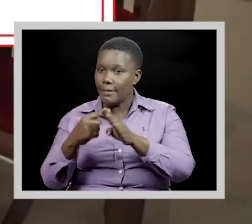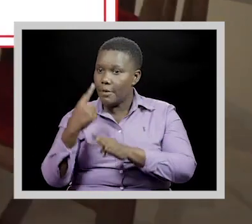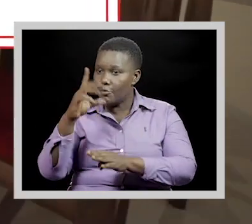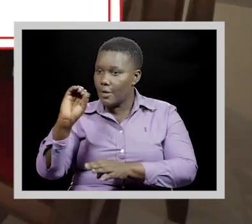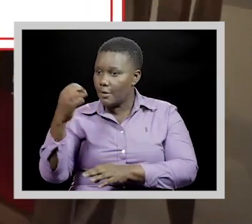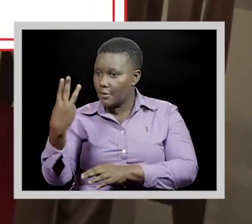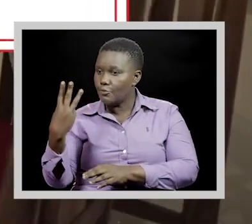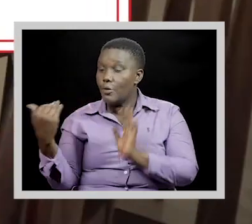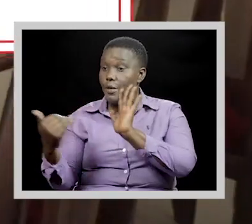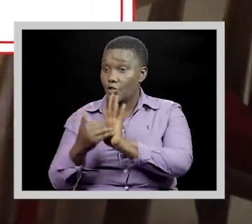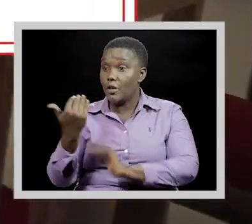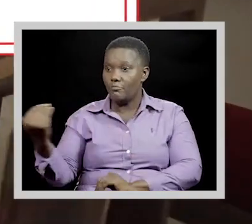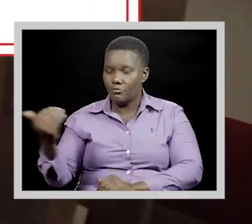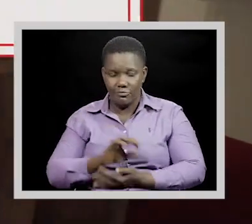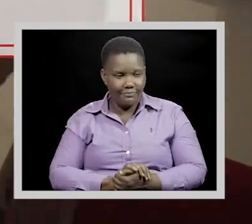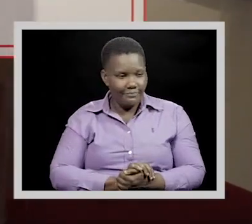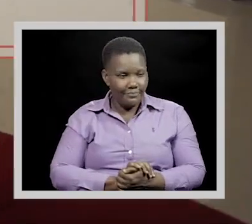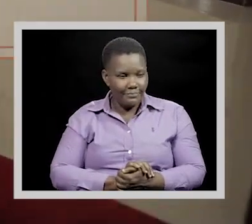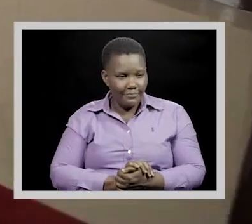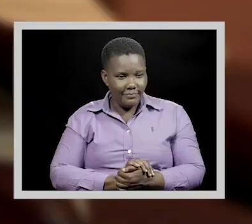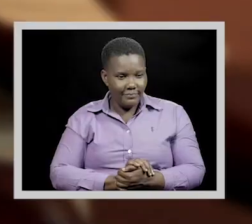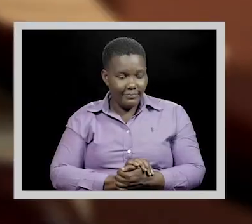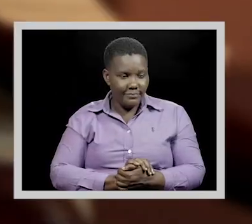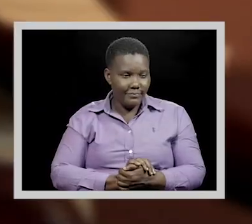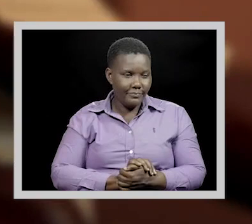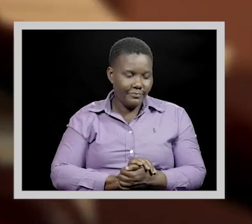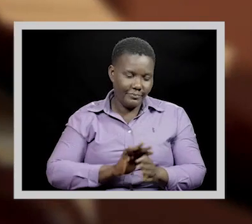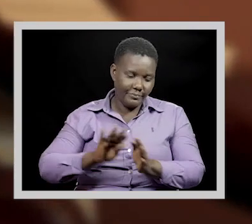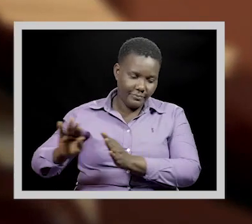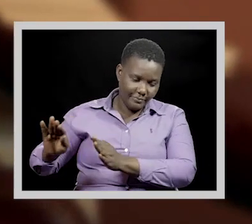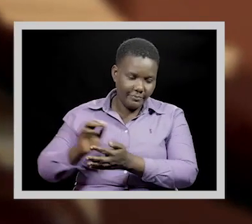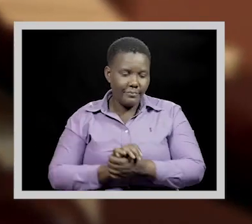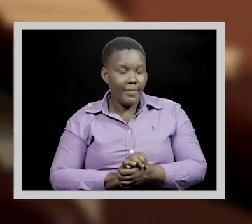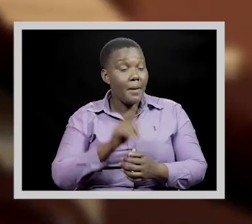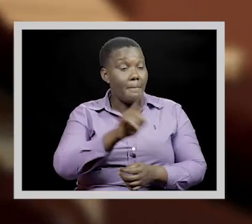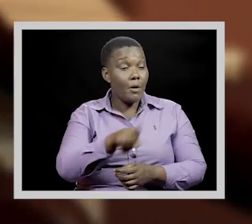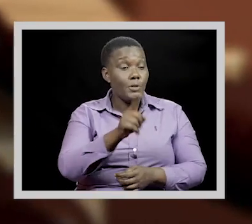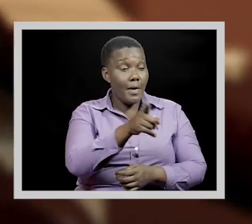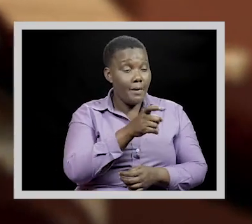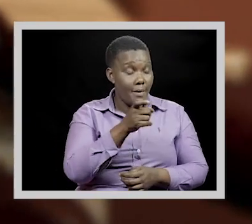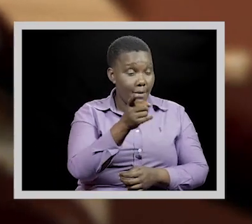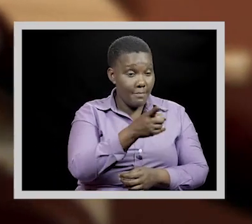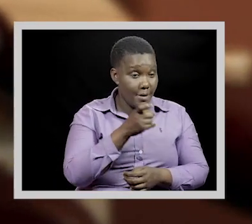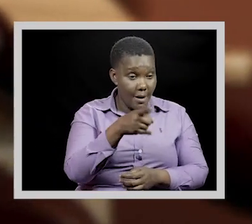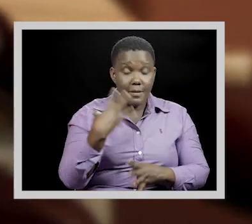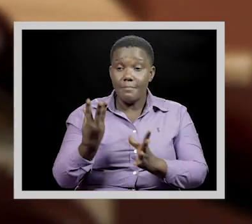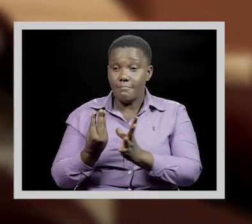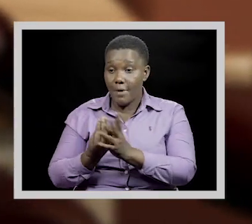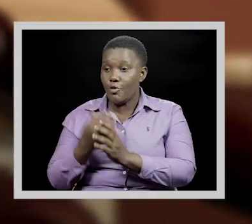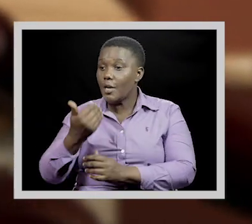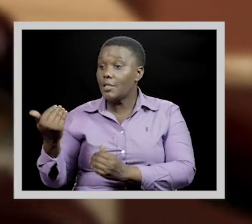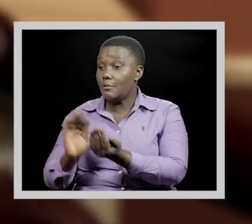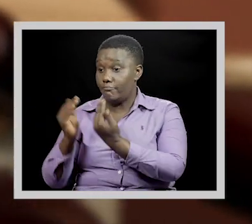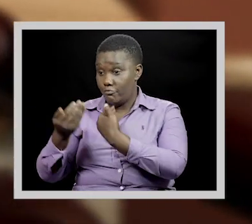13, Revised Edition of 2019. Civil and child protection applications relating